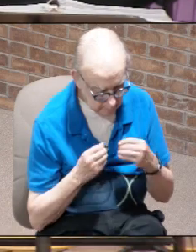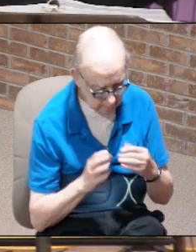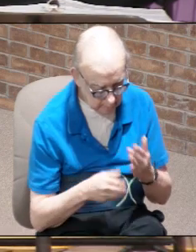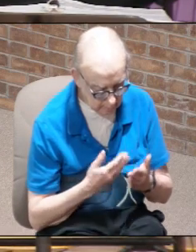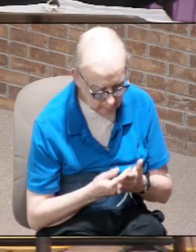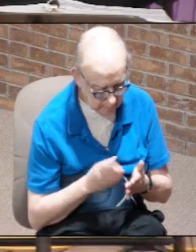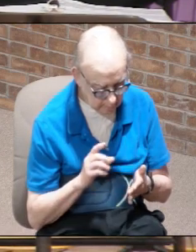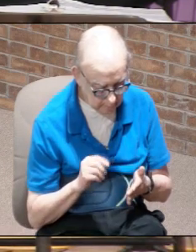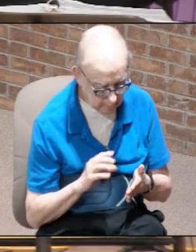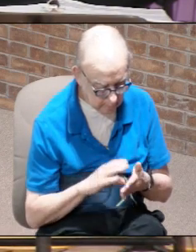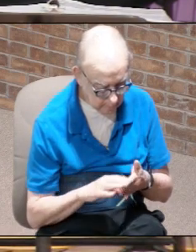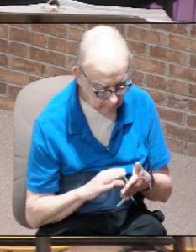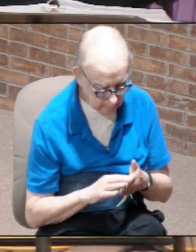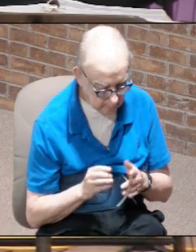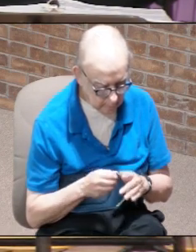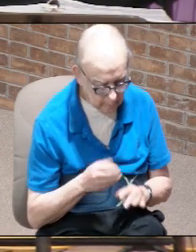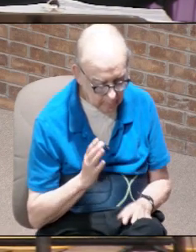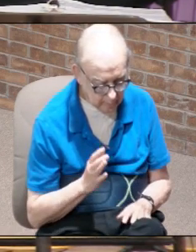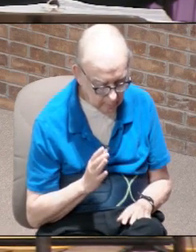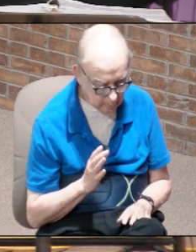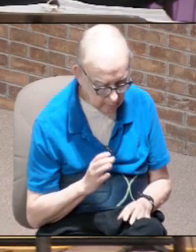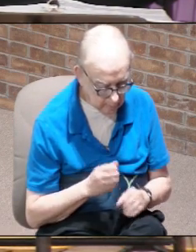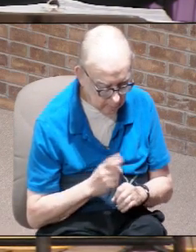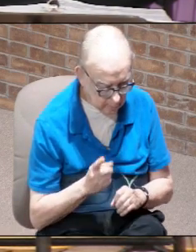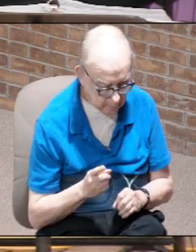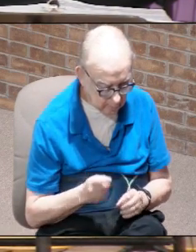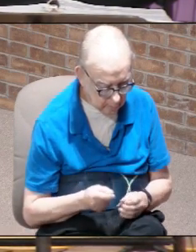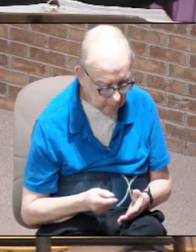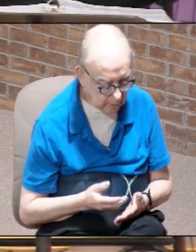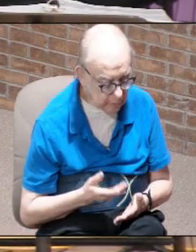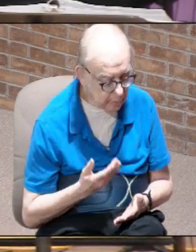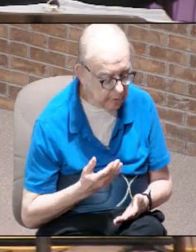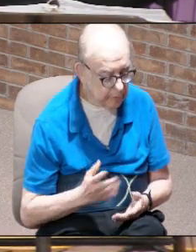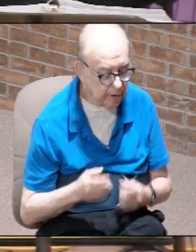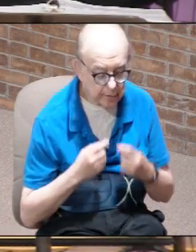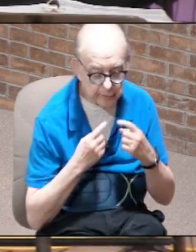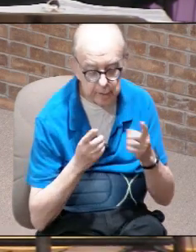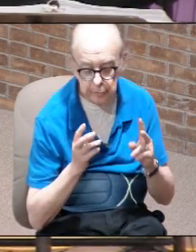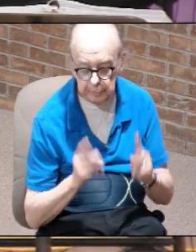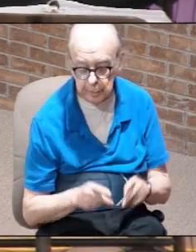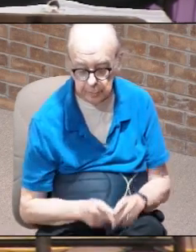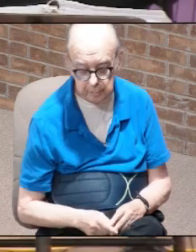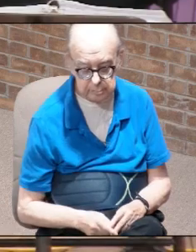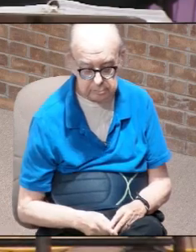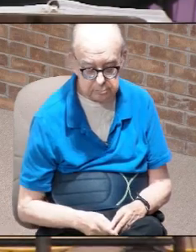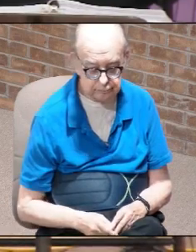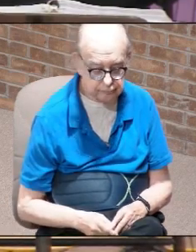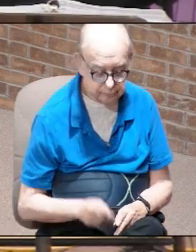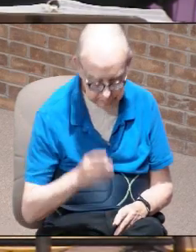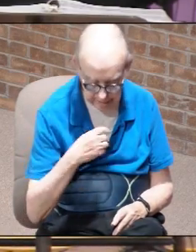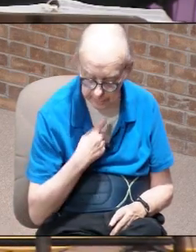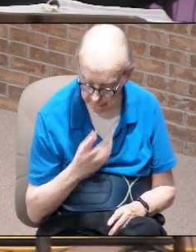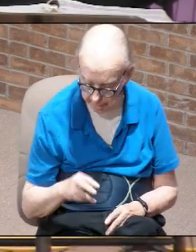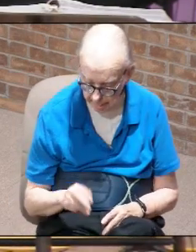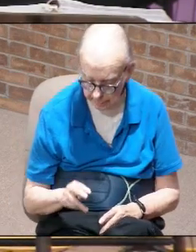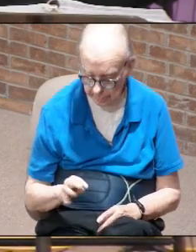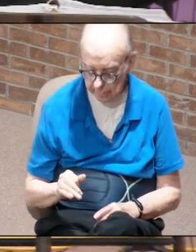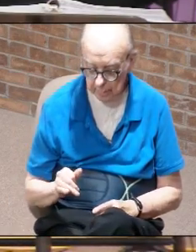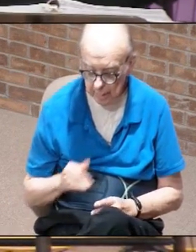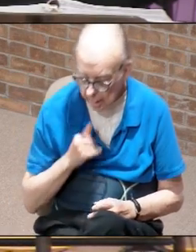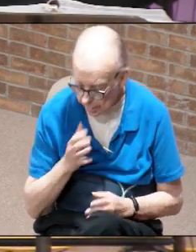all $20 to God, and he made you rich and famous." Yeah, that's exactly the way it